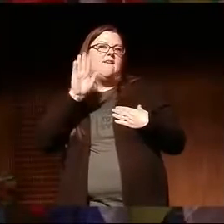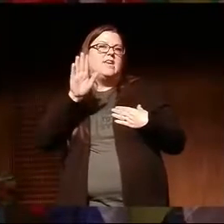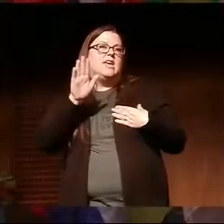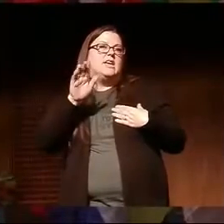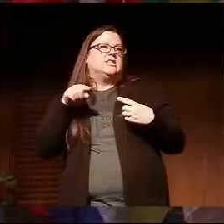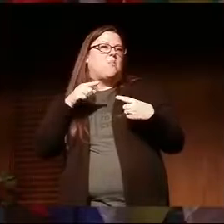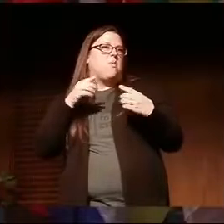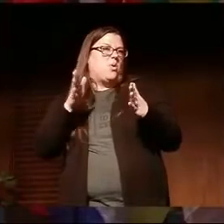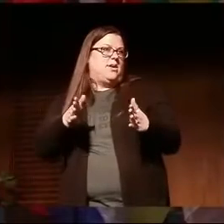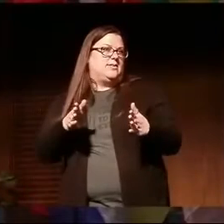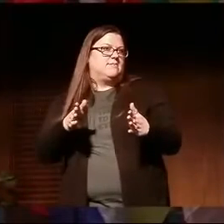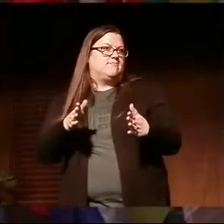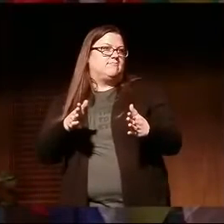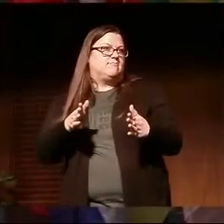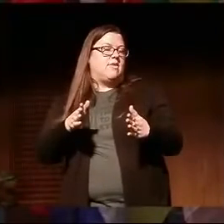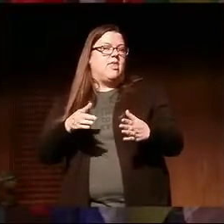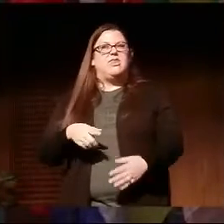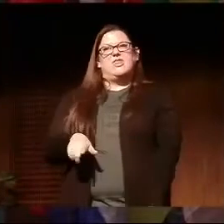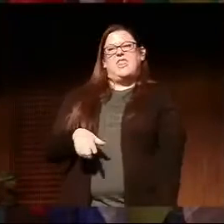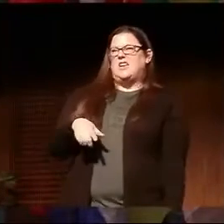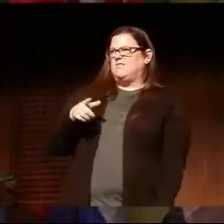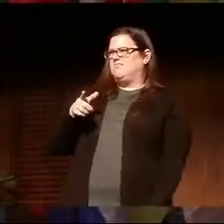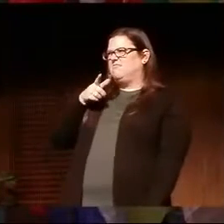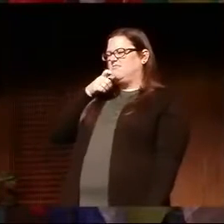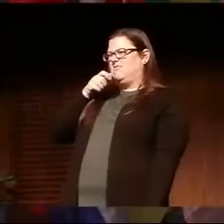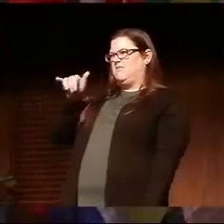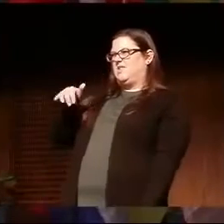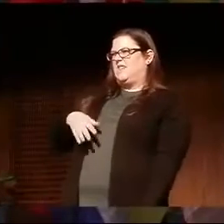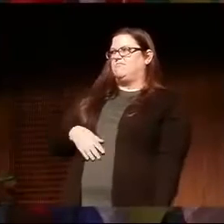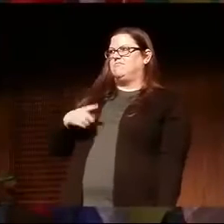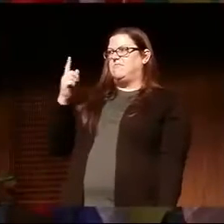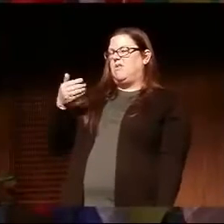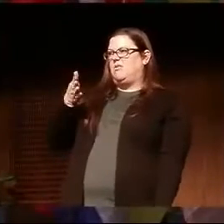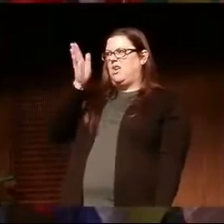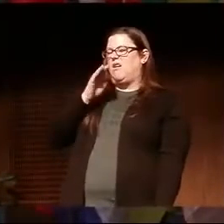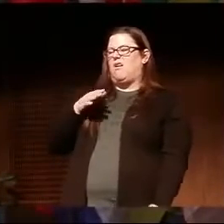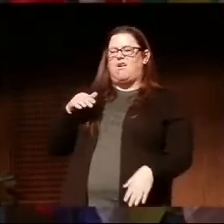guy? Only God can forgive sins. Ding, ding, ding, but they missed it.